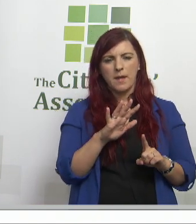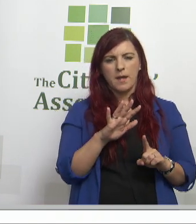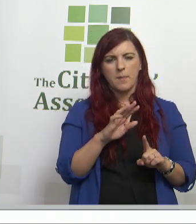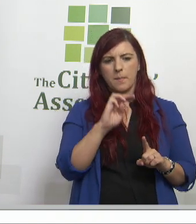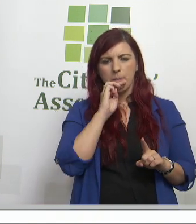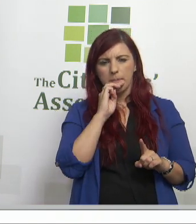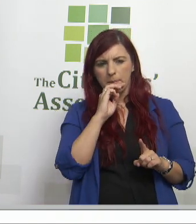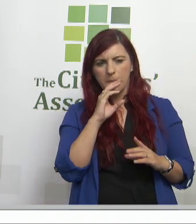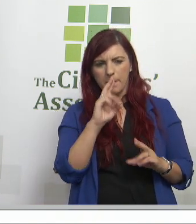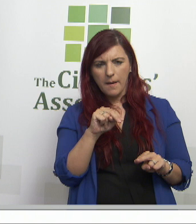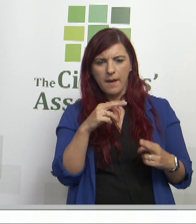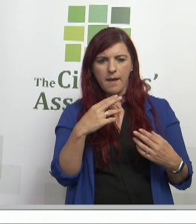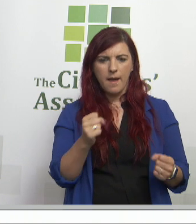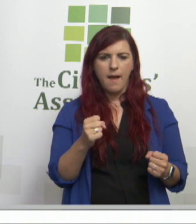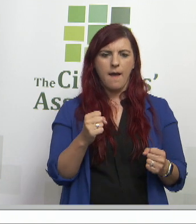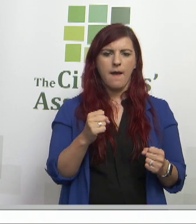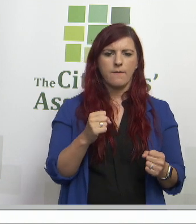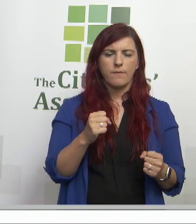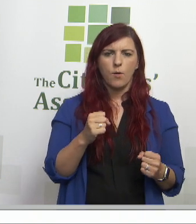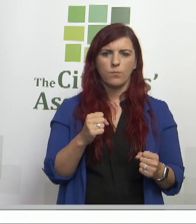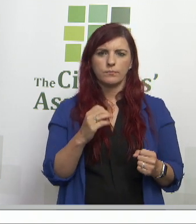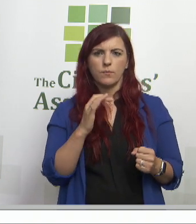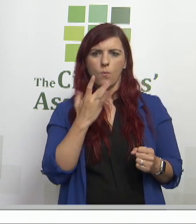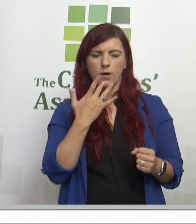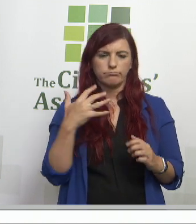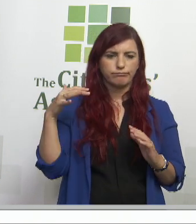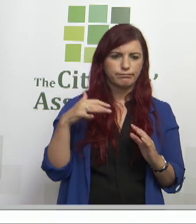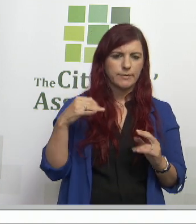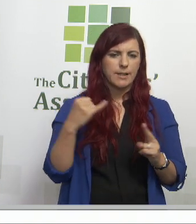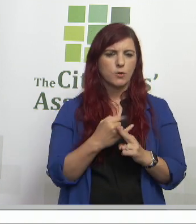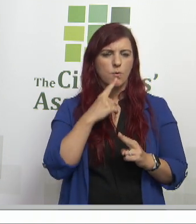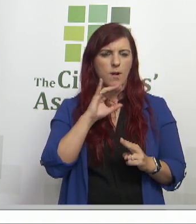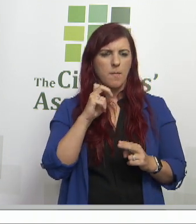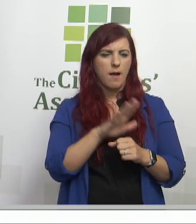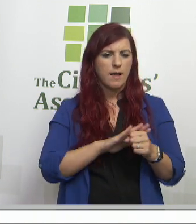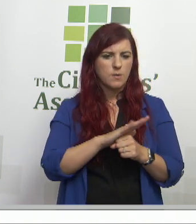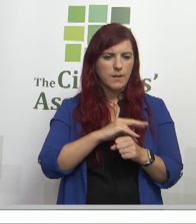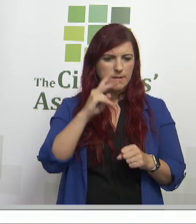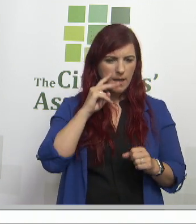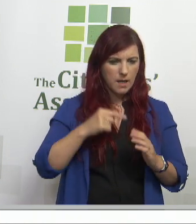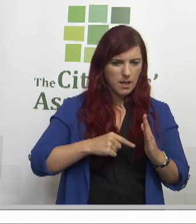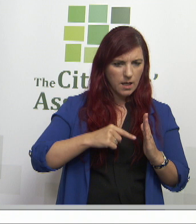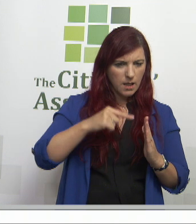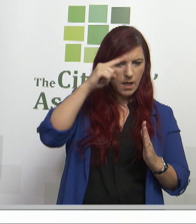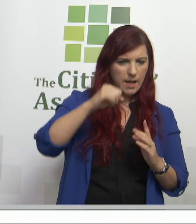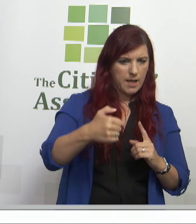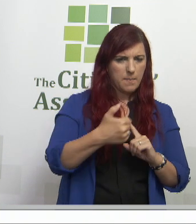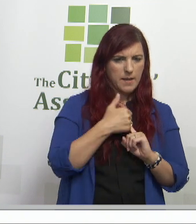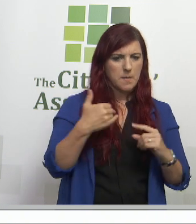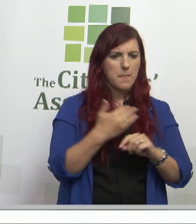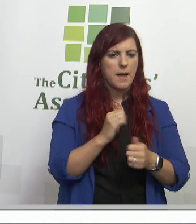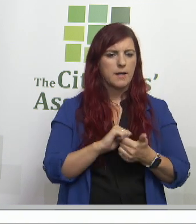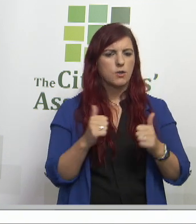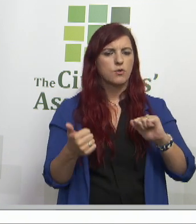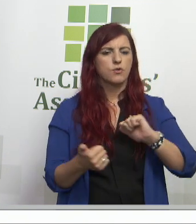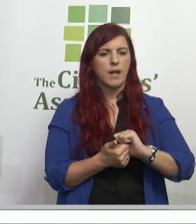to wet hollows in between our lovely drumlins. And you can see there that they've been really impacted by changes in